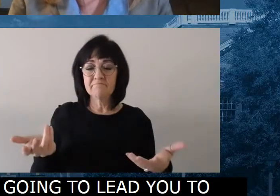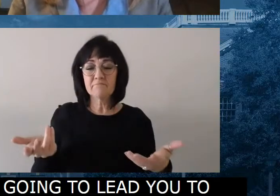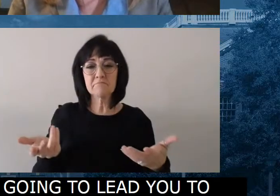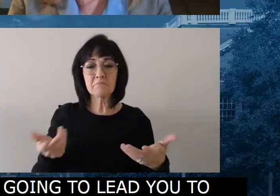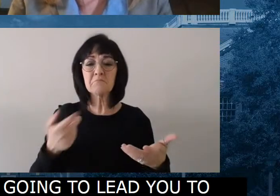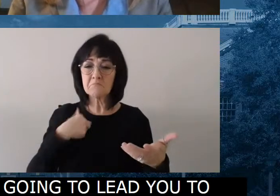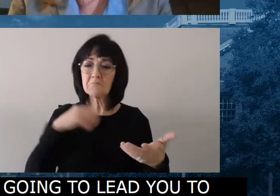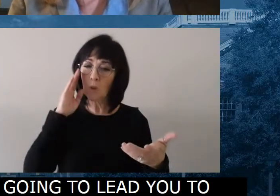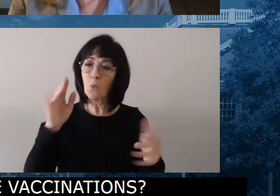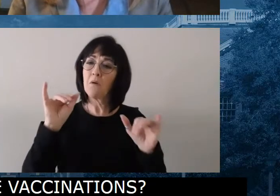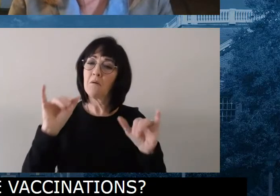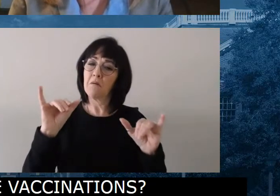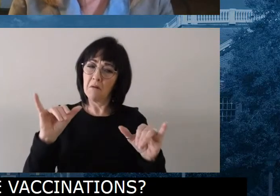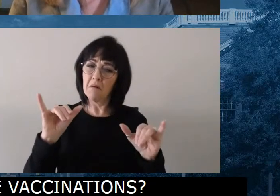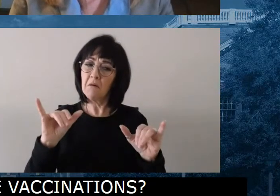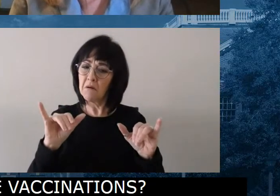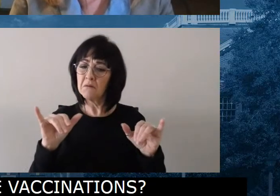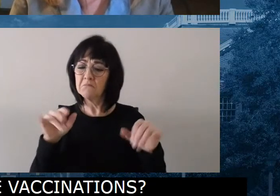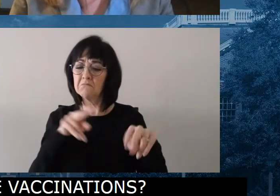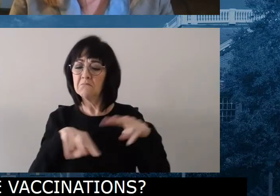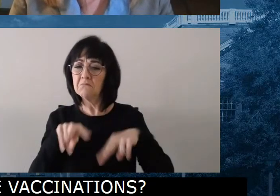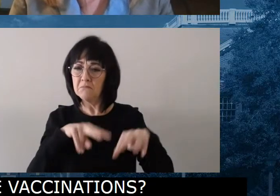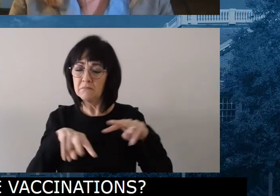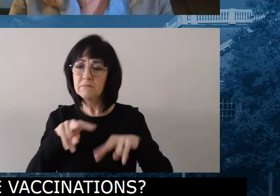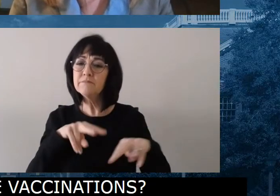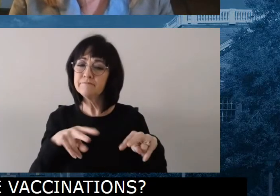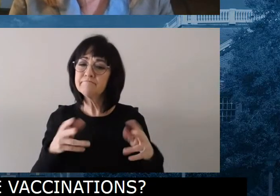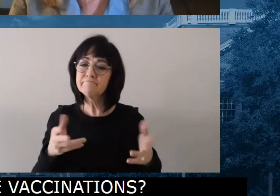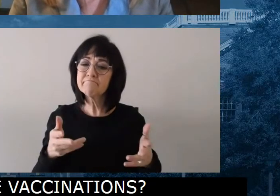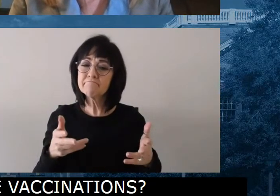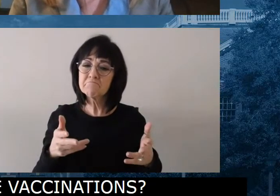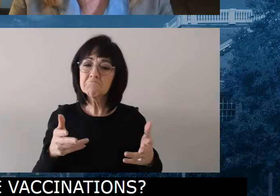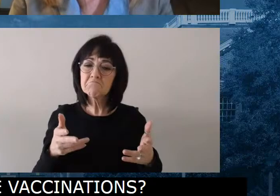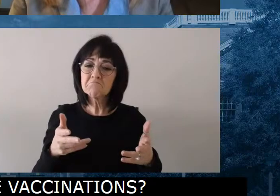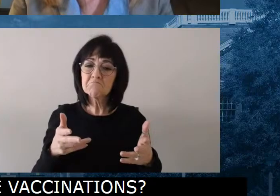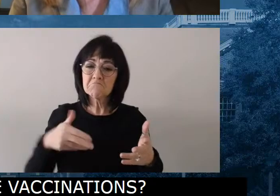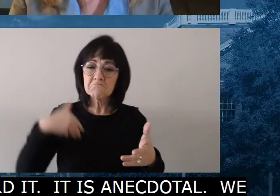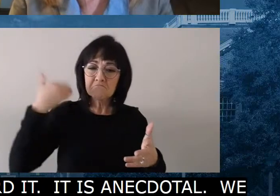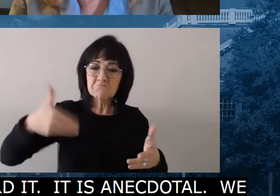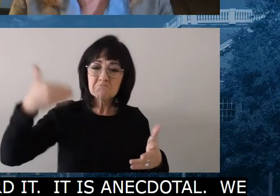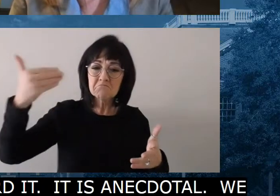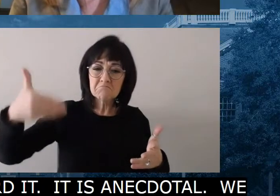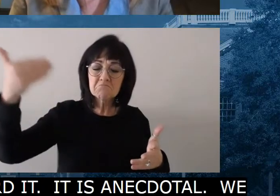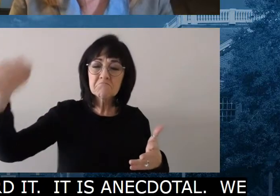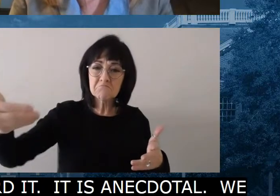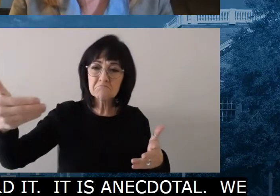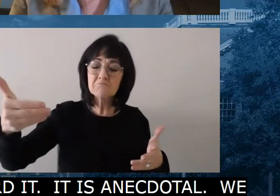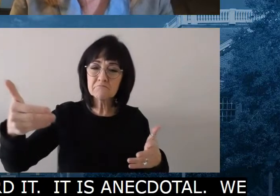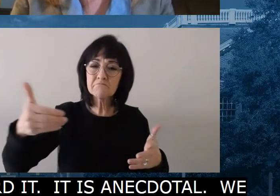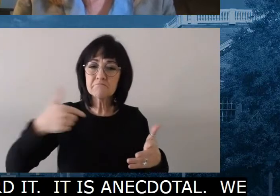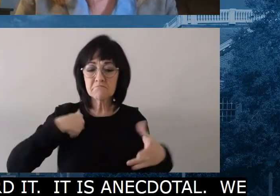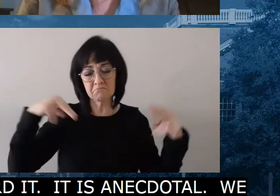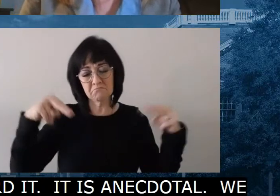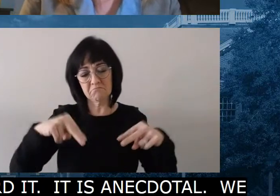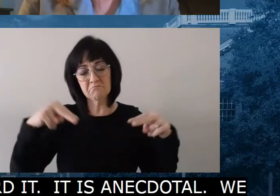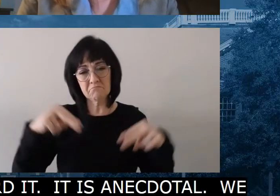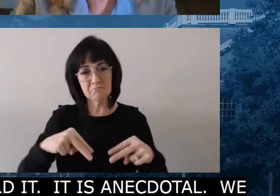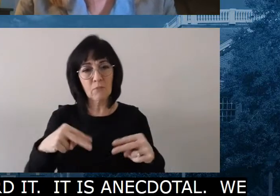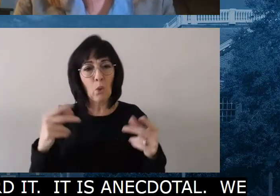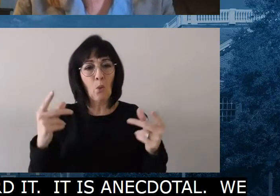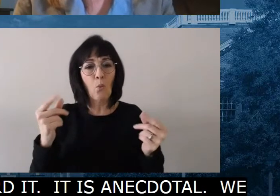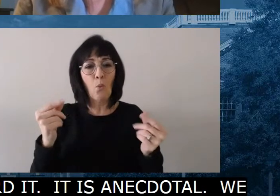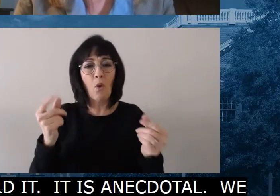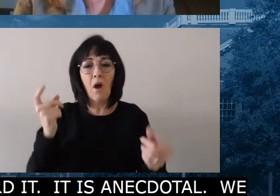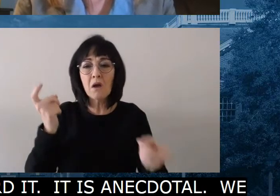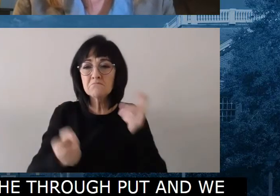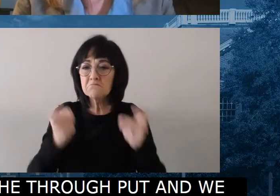the throughput of all the pharmacies. We do that on a regular basis and make any modifications as may be